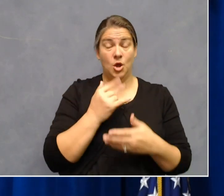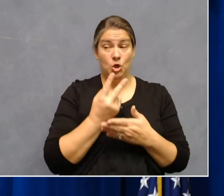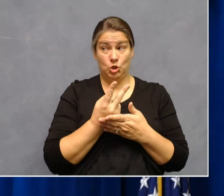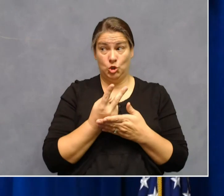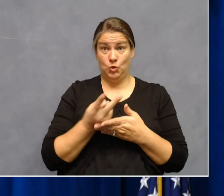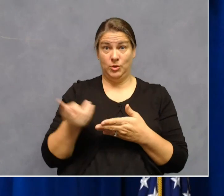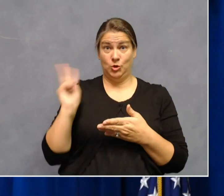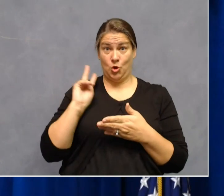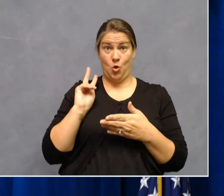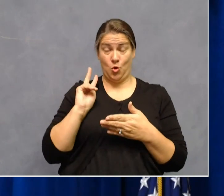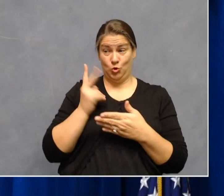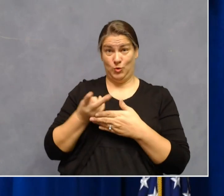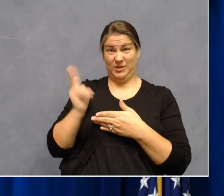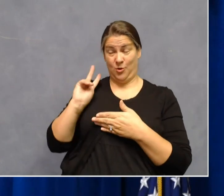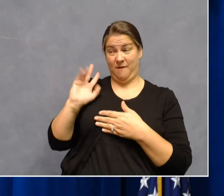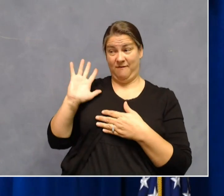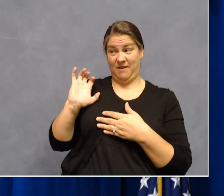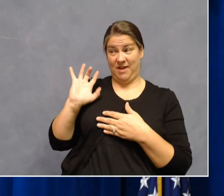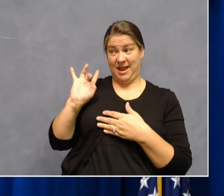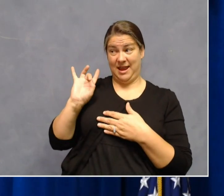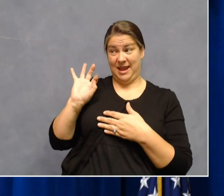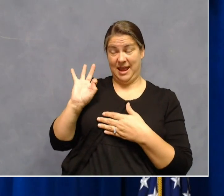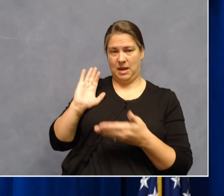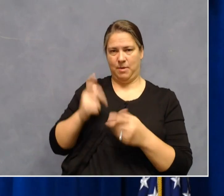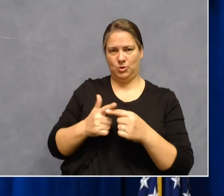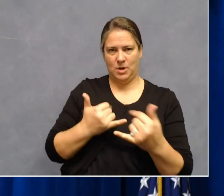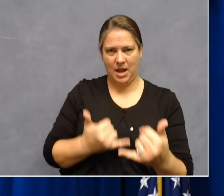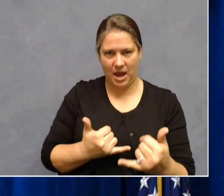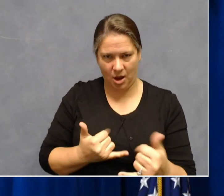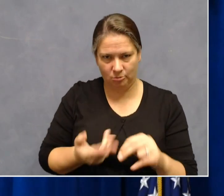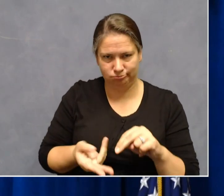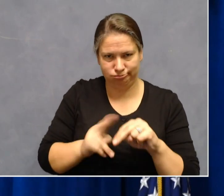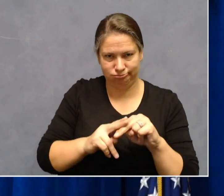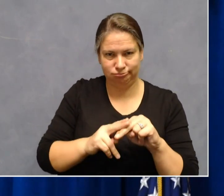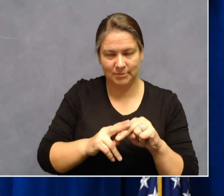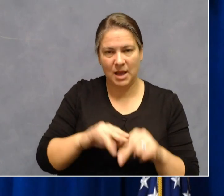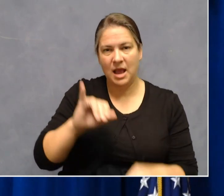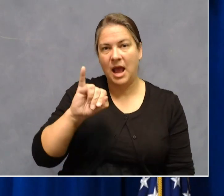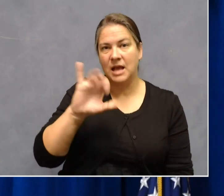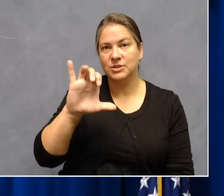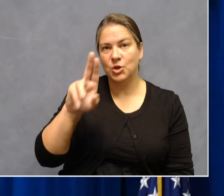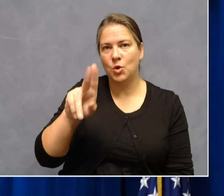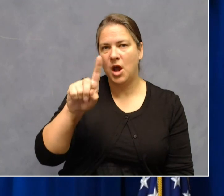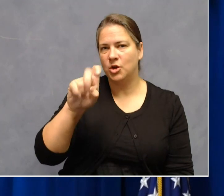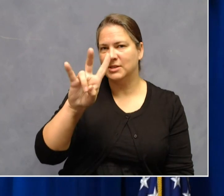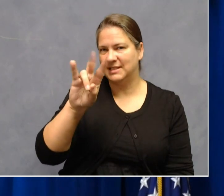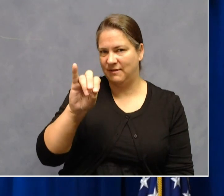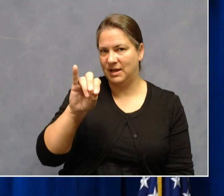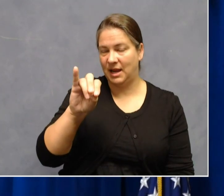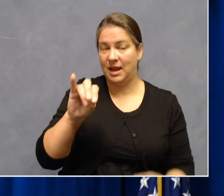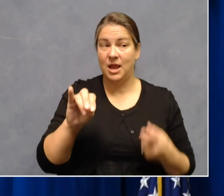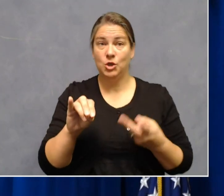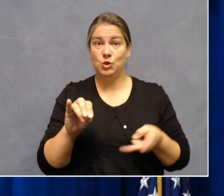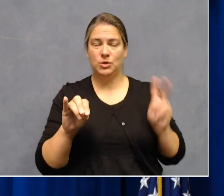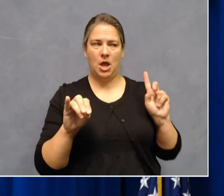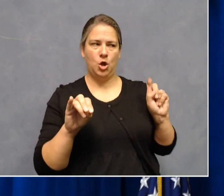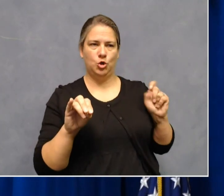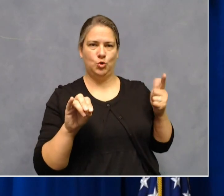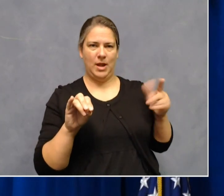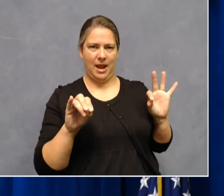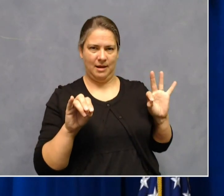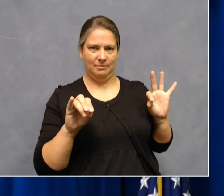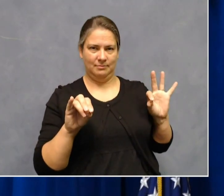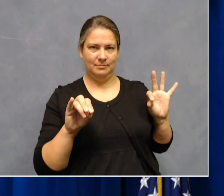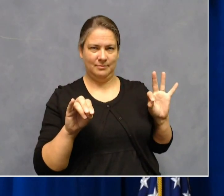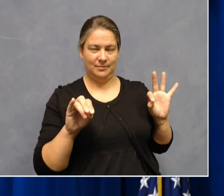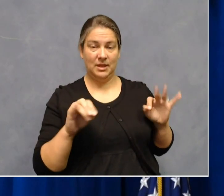589. Currently in the ICU, 170. 2 weeks ago, that was 129. Currently on a ventilator, 90.